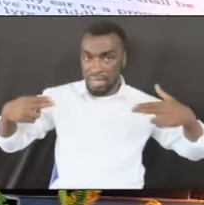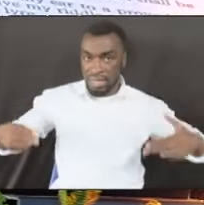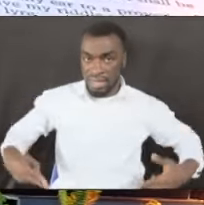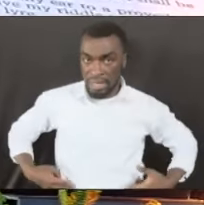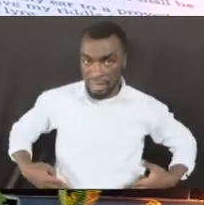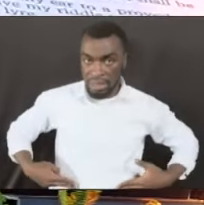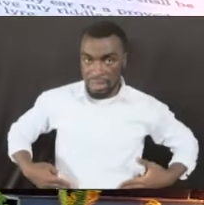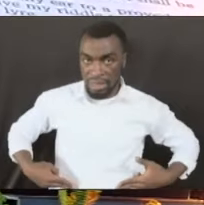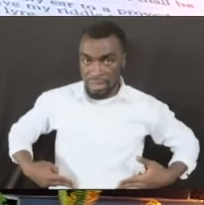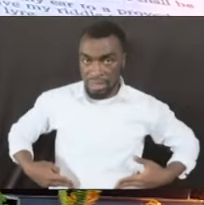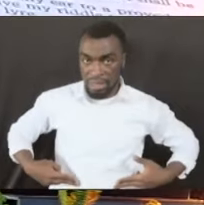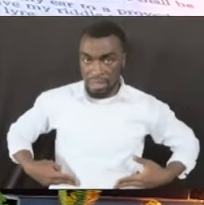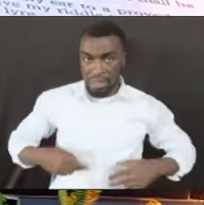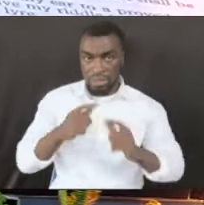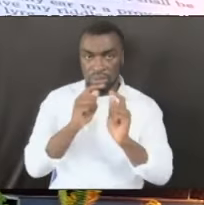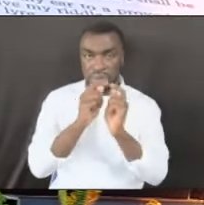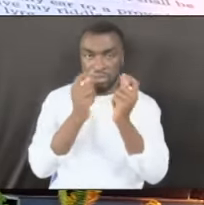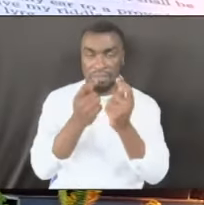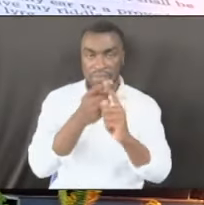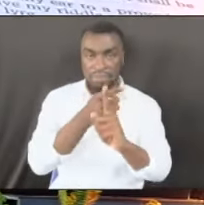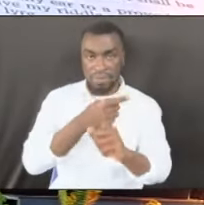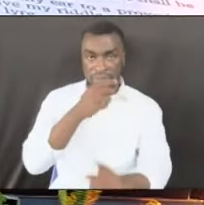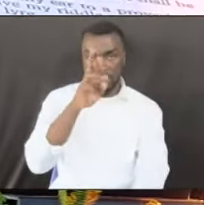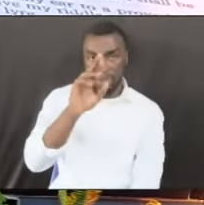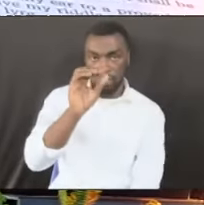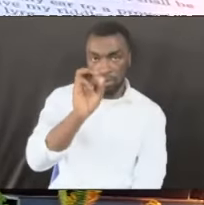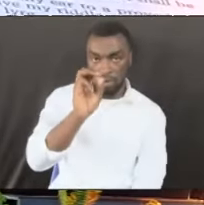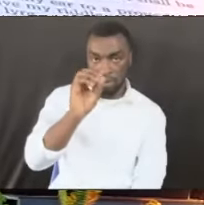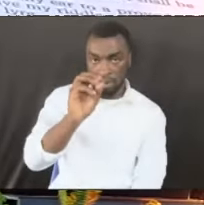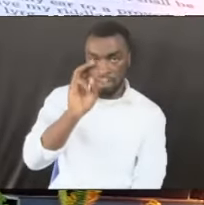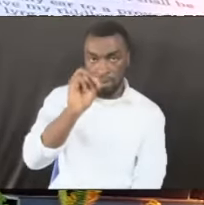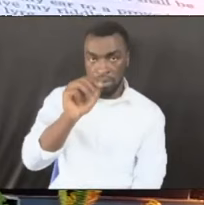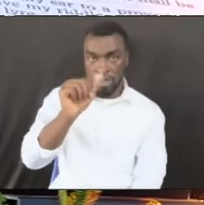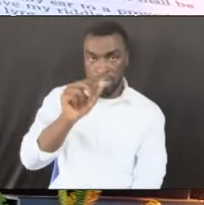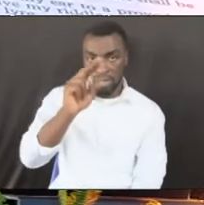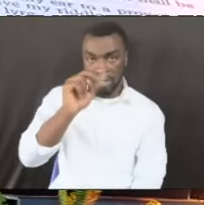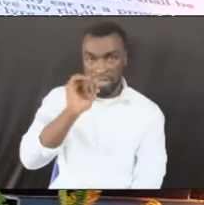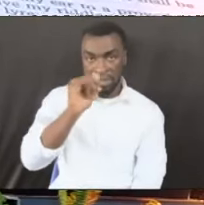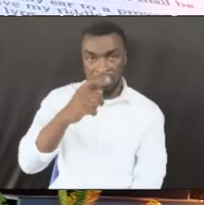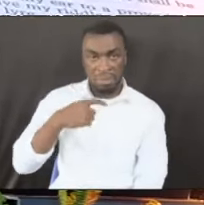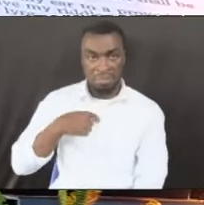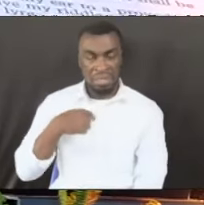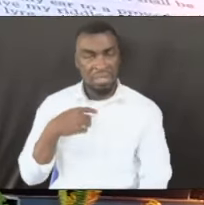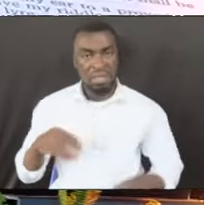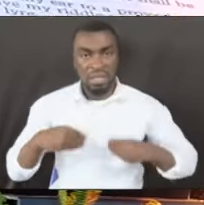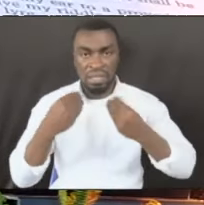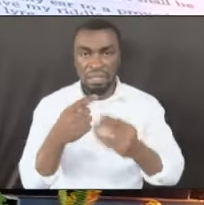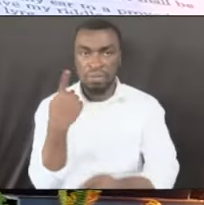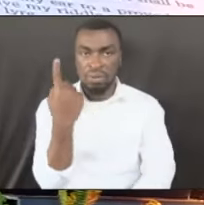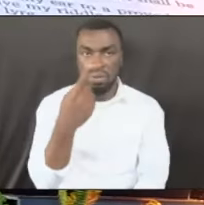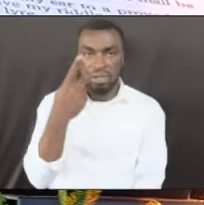from Romania, I'm already giving one health principle.